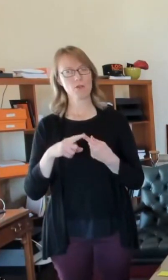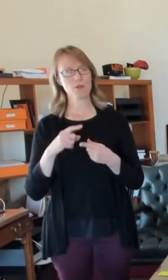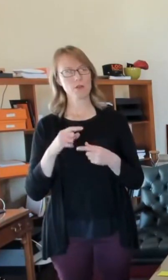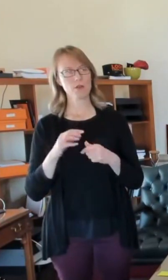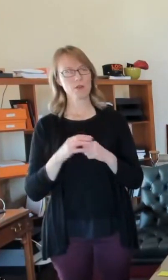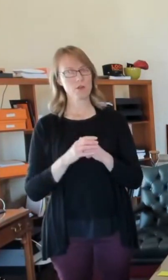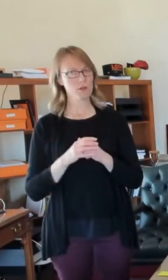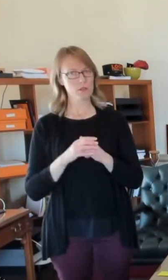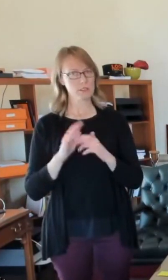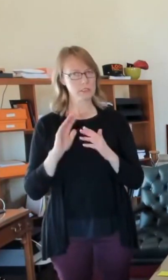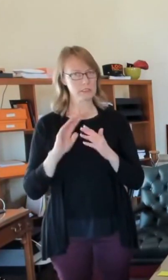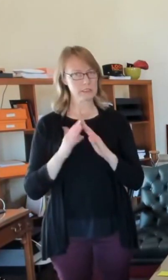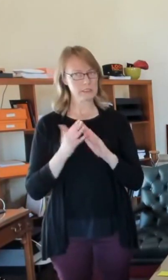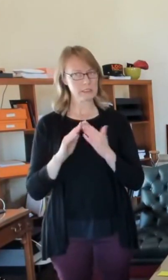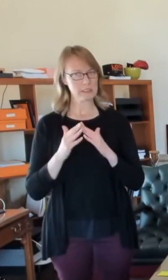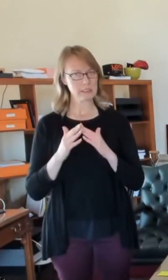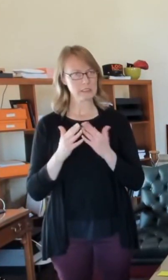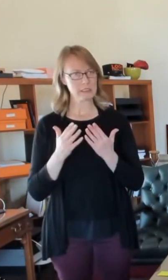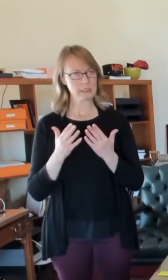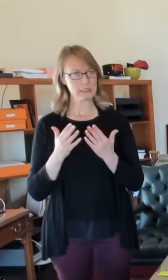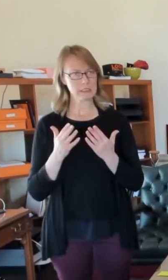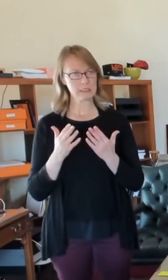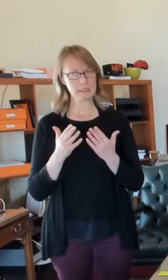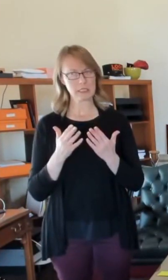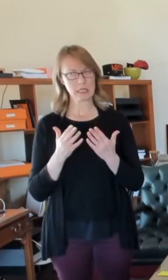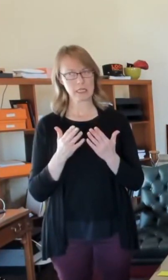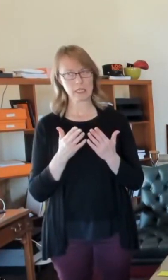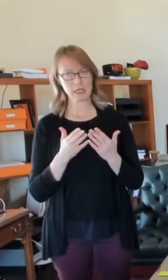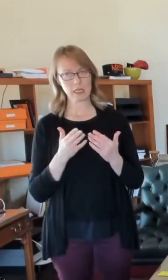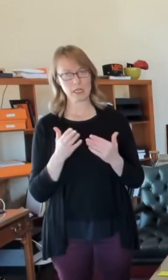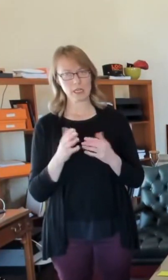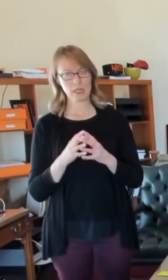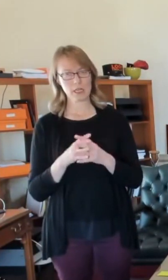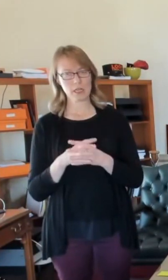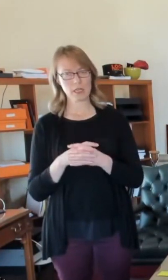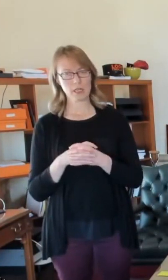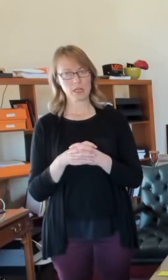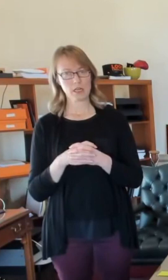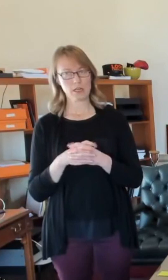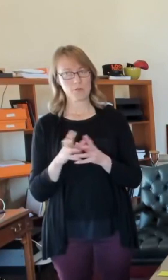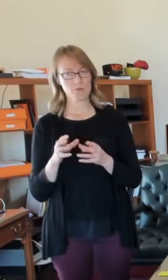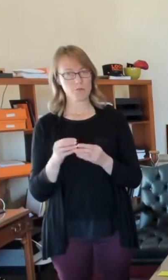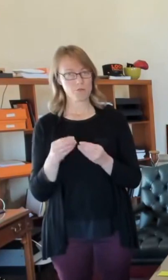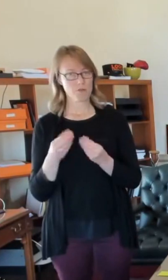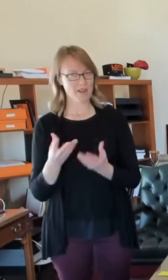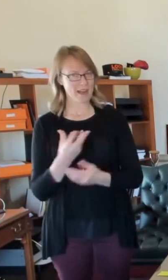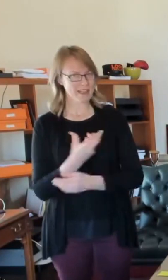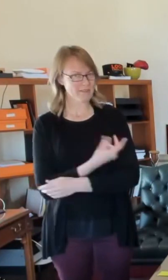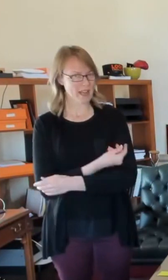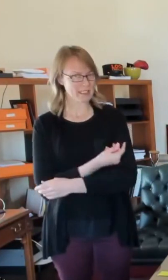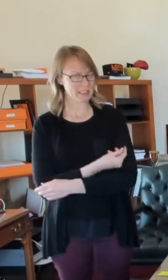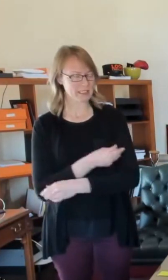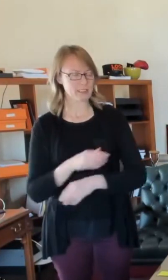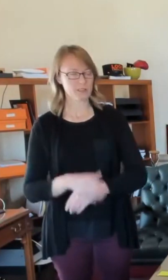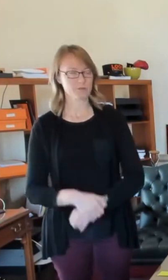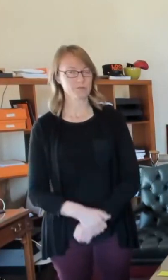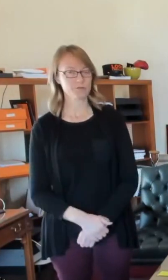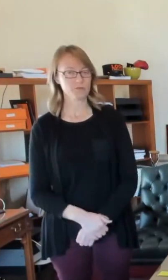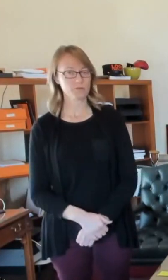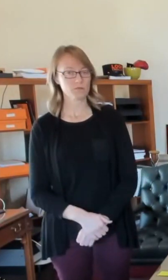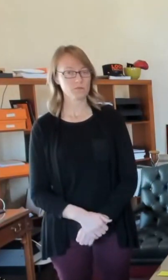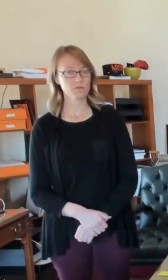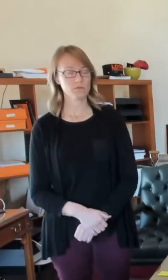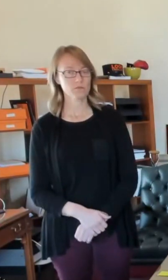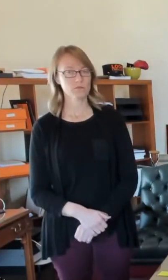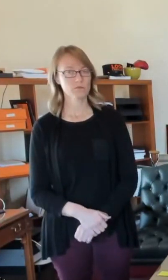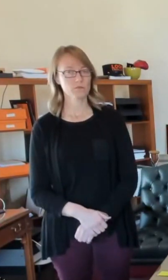the city continue to make its way through seniors and adults like her? So the governor announced last